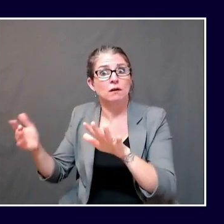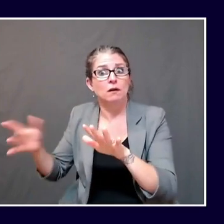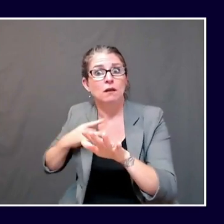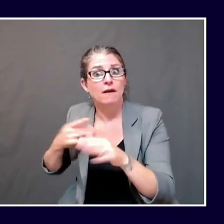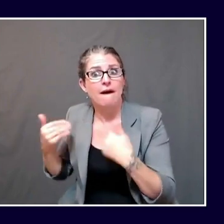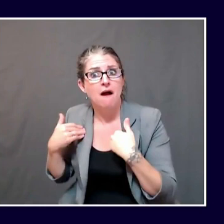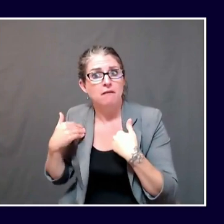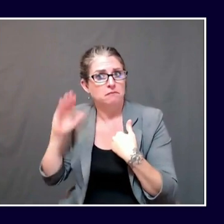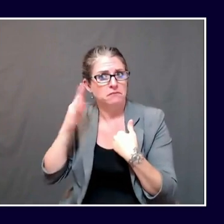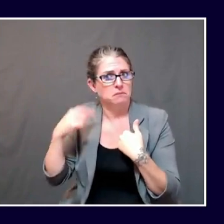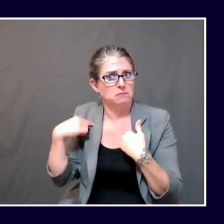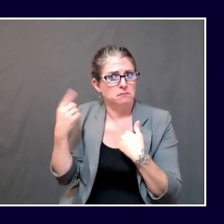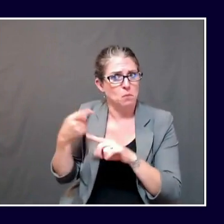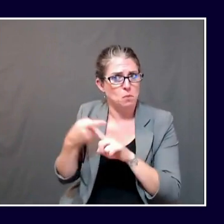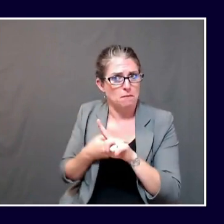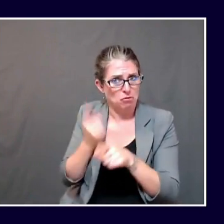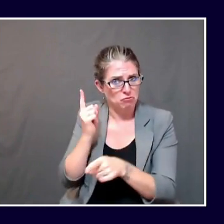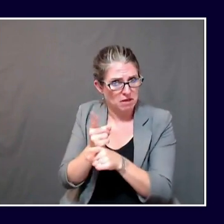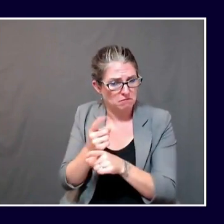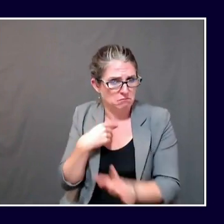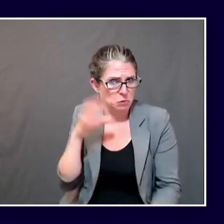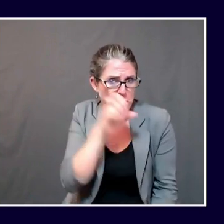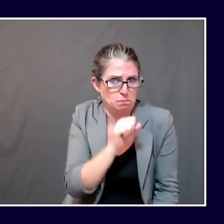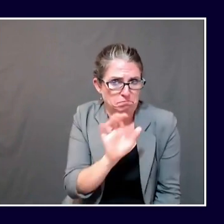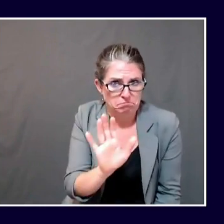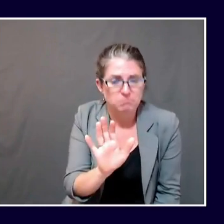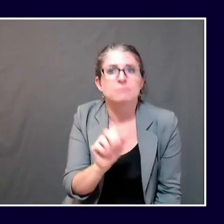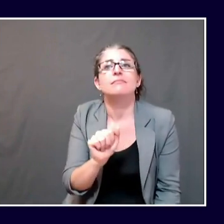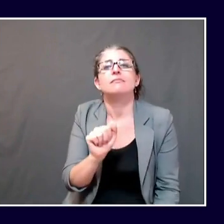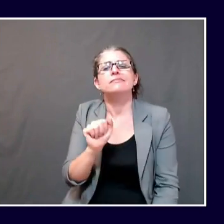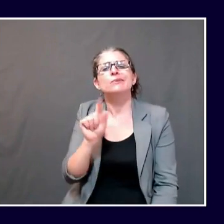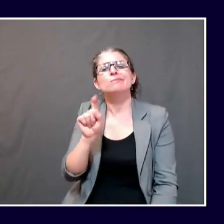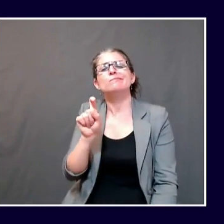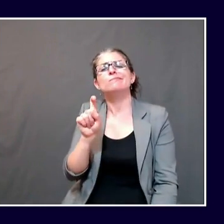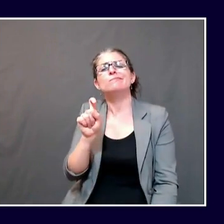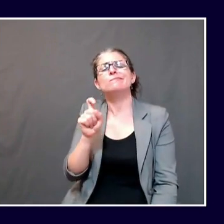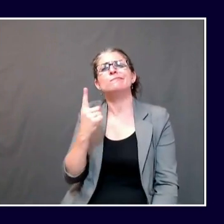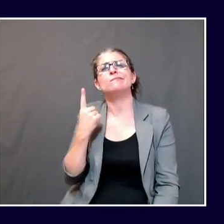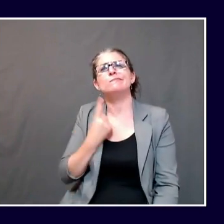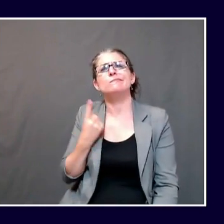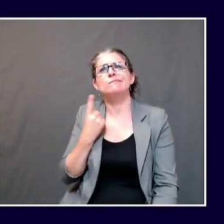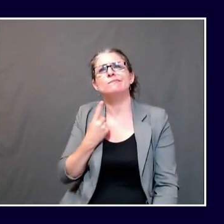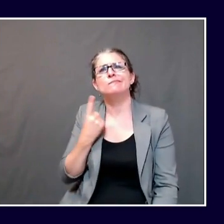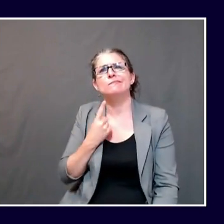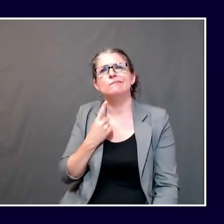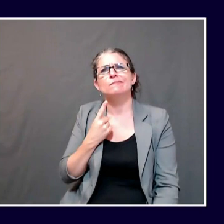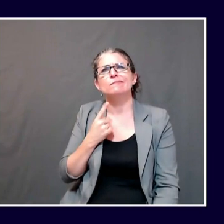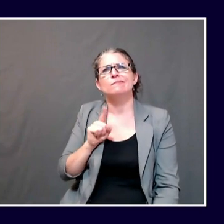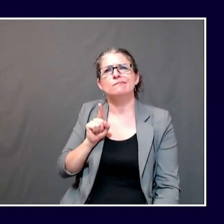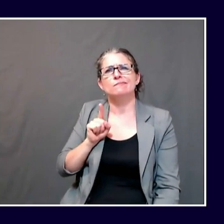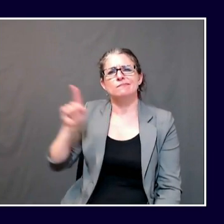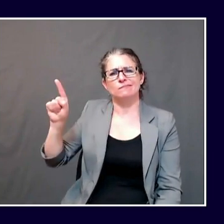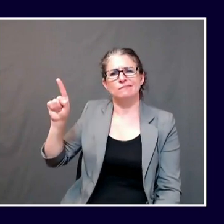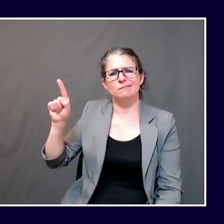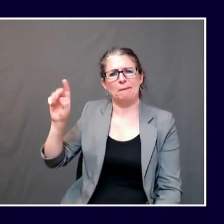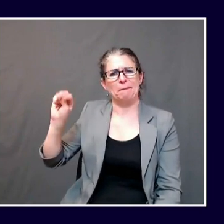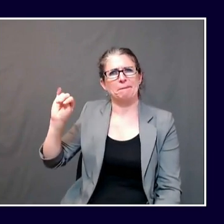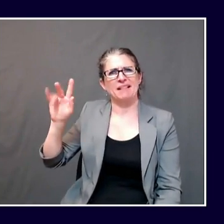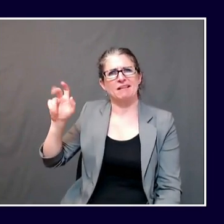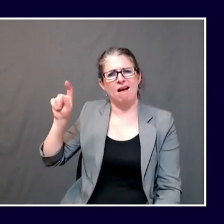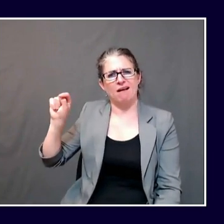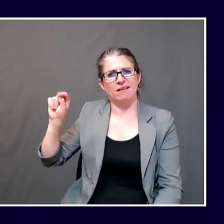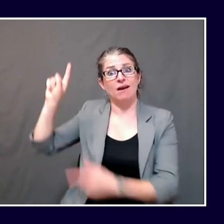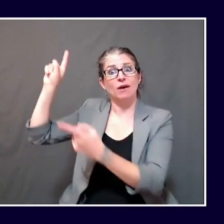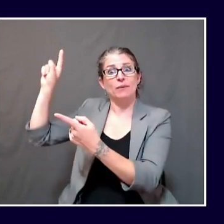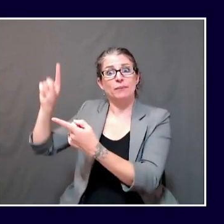you have any thoughts on why it has kind of gotten under control up there, whereas the sort of